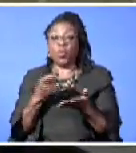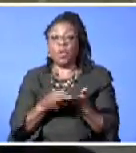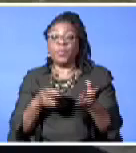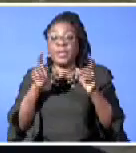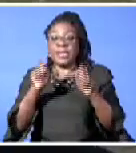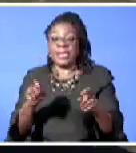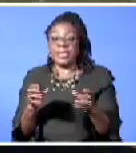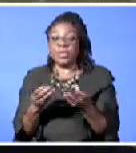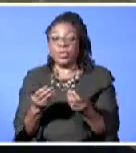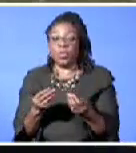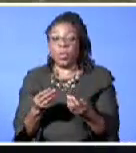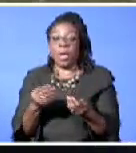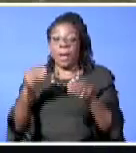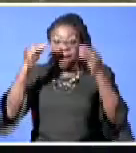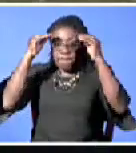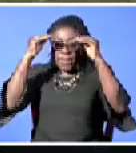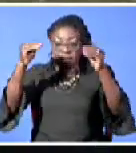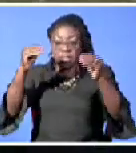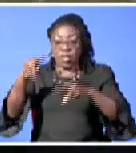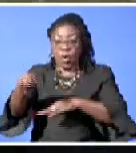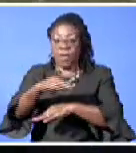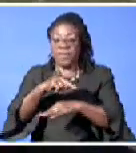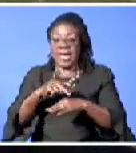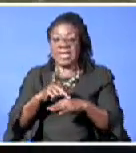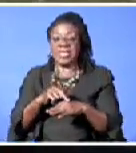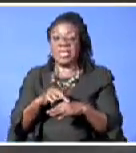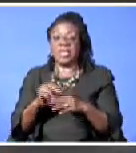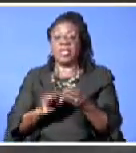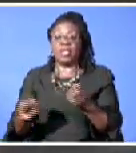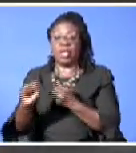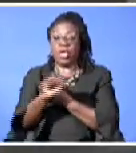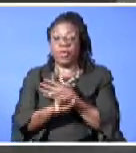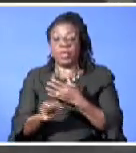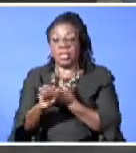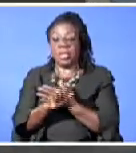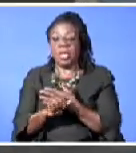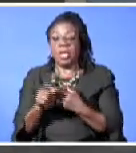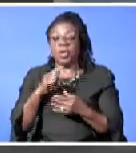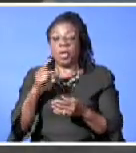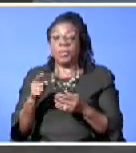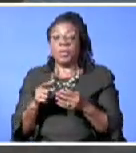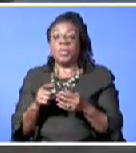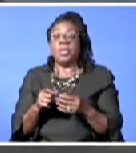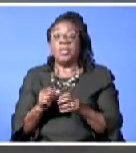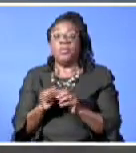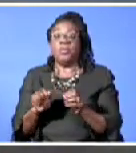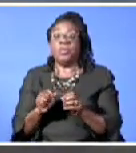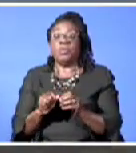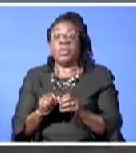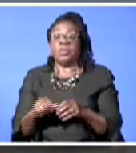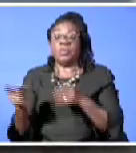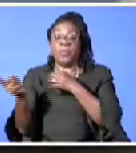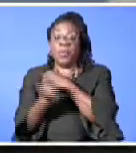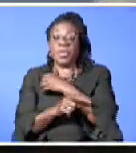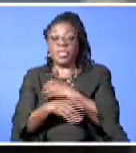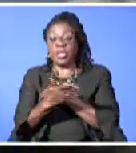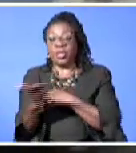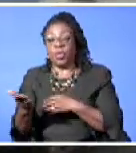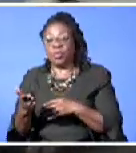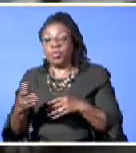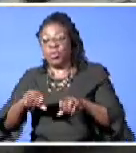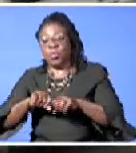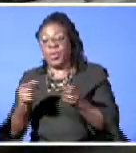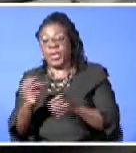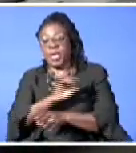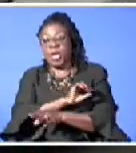of National Security, the Honorable Marvin Dames, mincing no words when it comes to prosecuting those found in breach of the emergency orders.